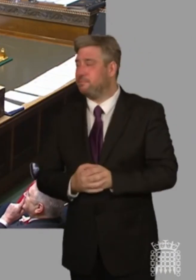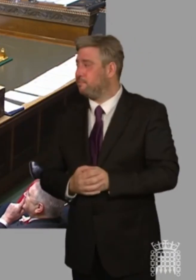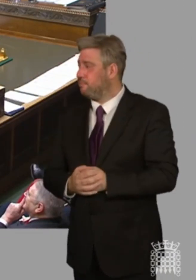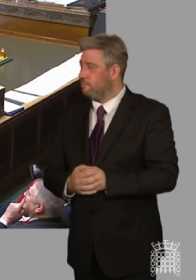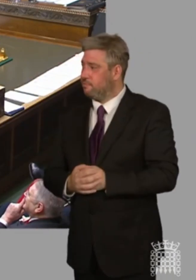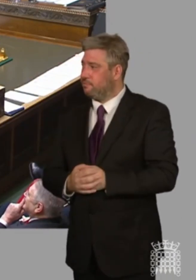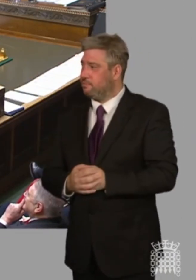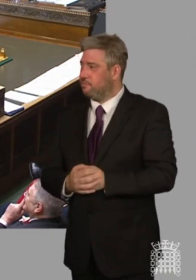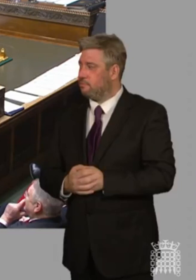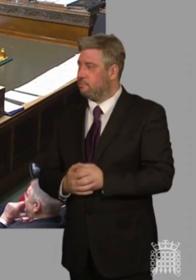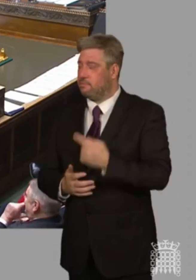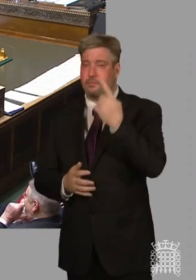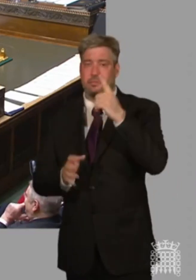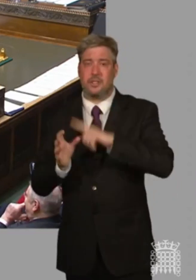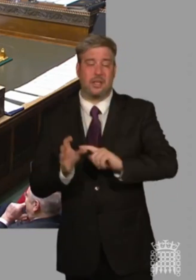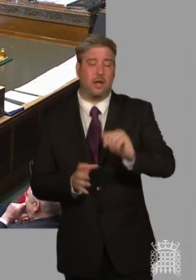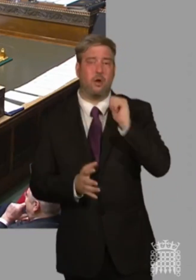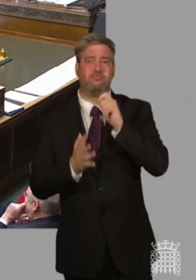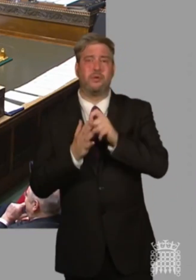Prime Minister. Mr.